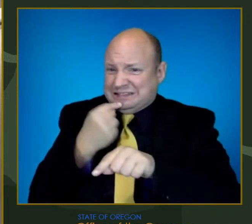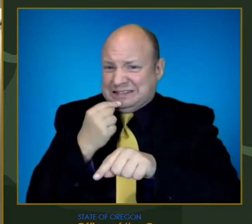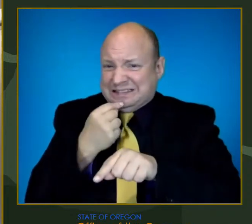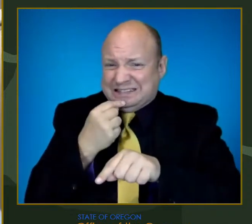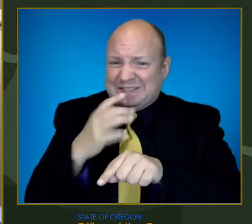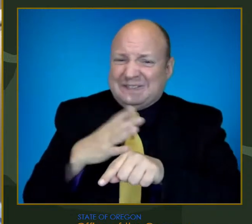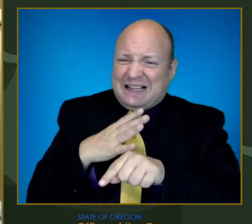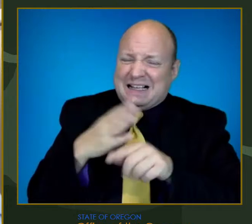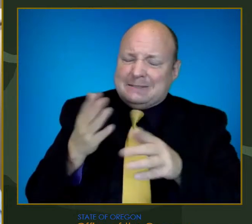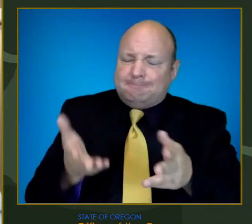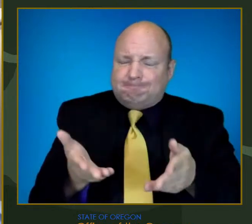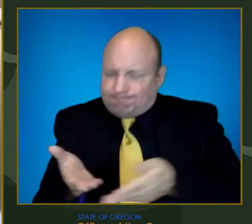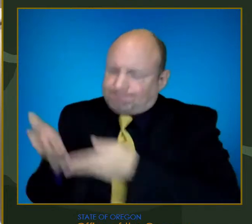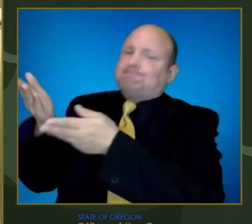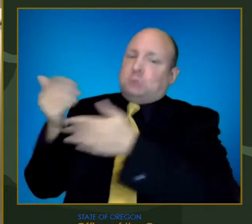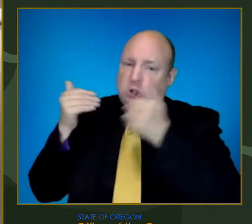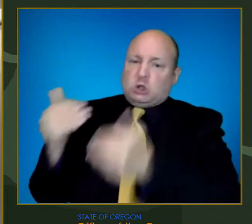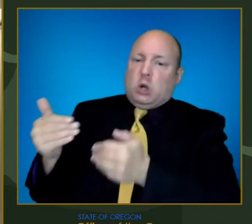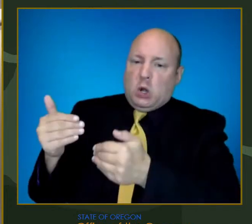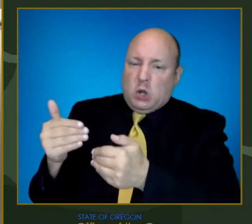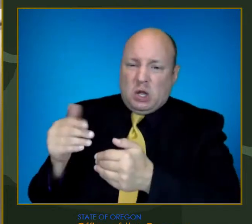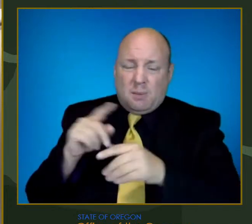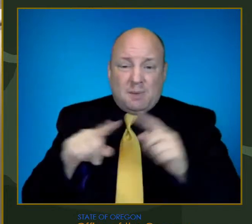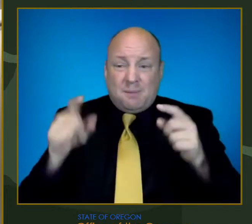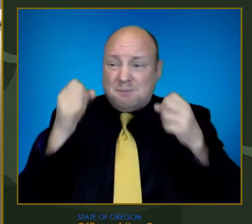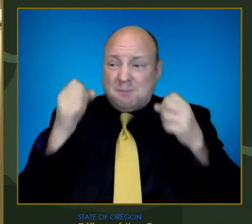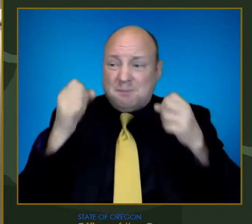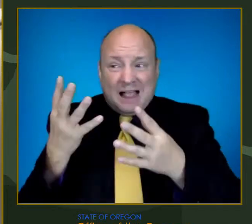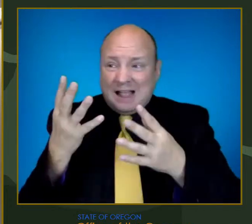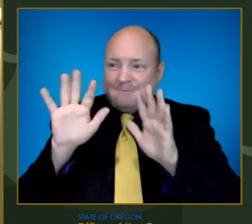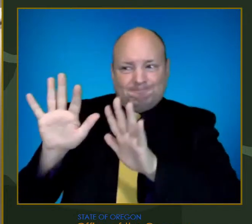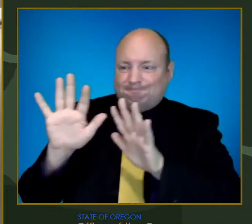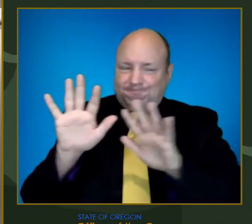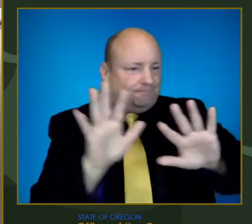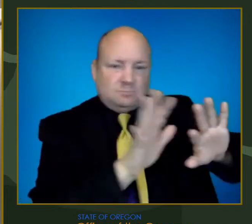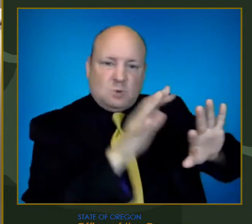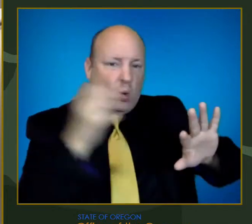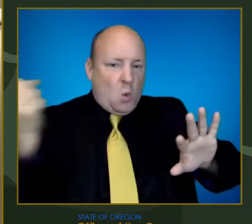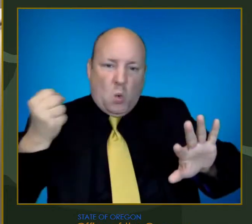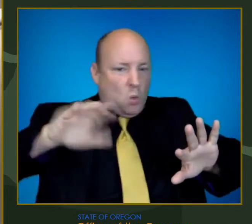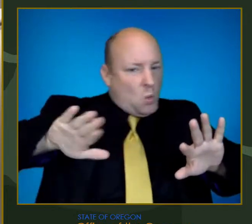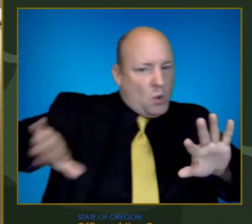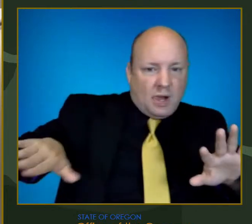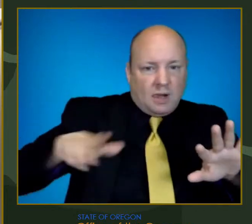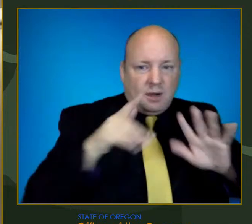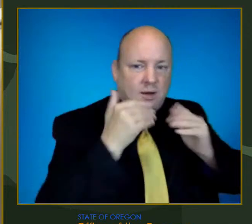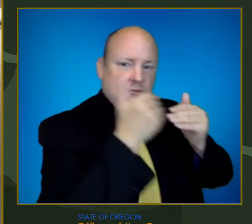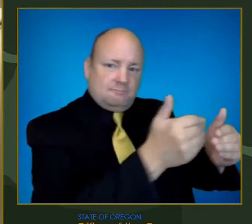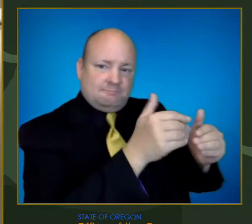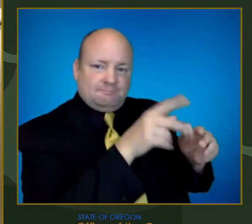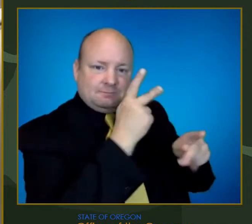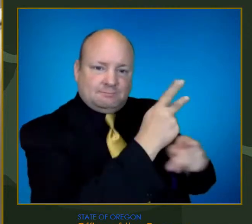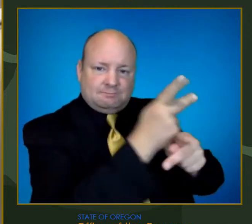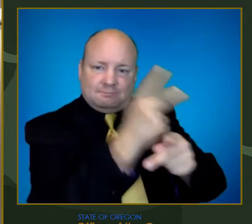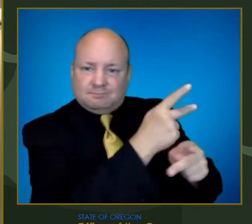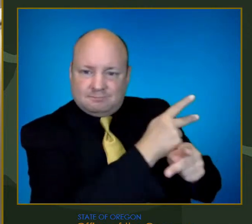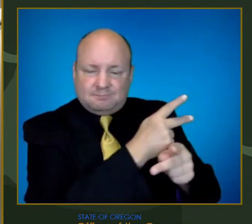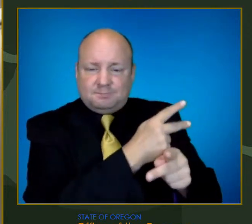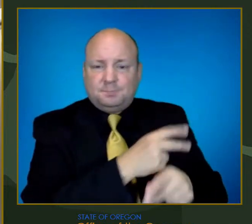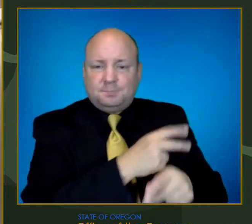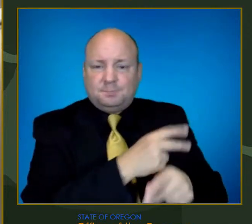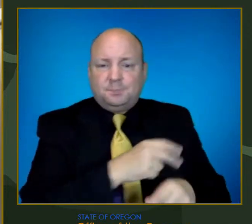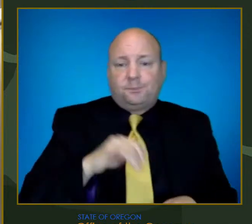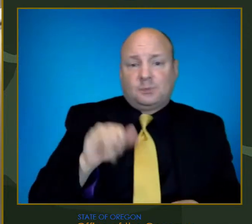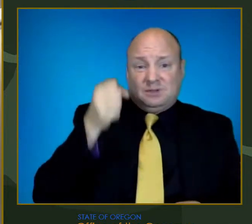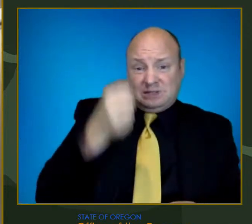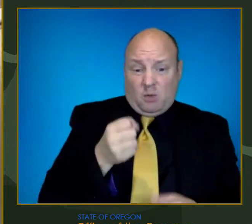many, many more are waiting. The hospital in the region that's suffering the most at this time is in Southern Oregon. So our partners in Roseburg and